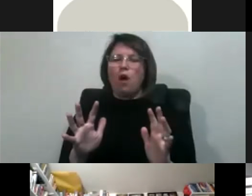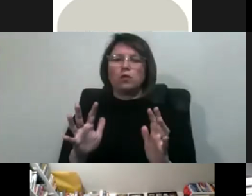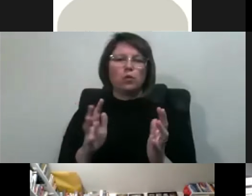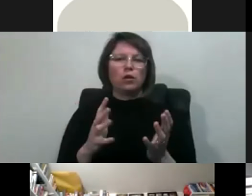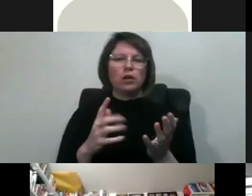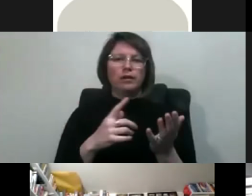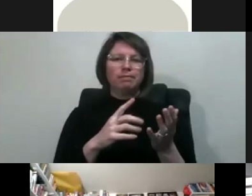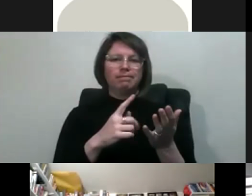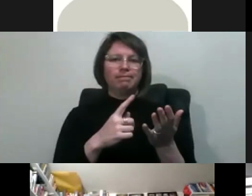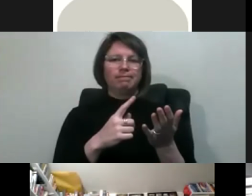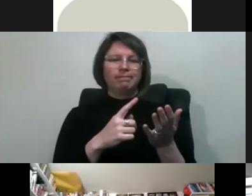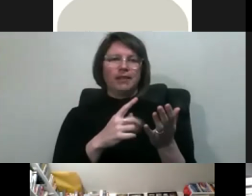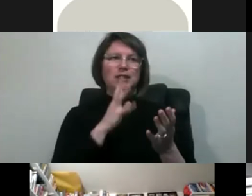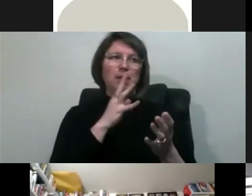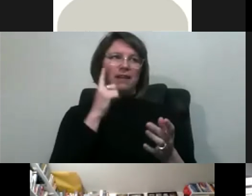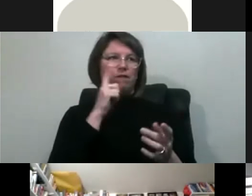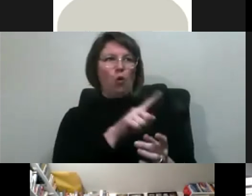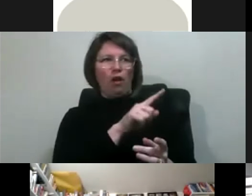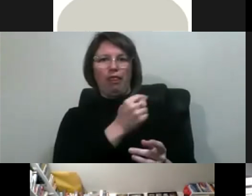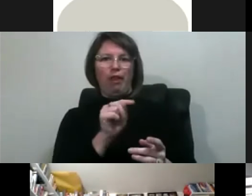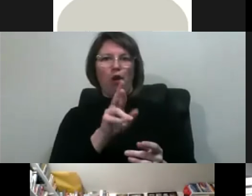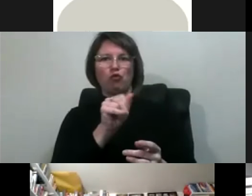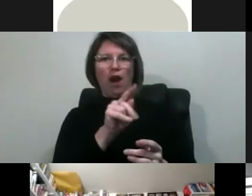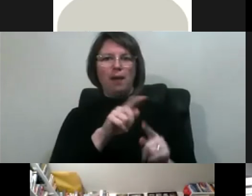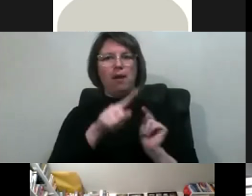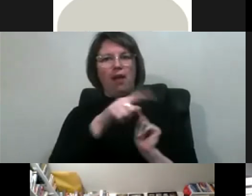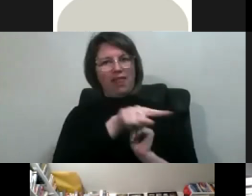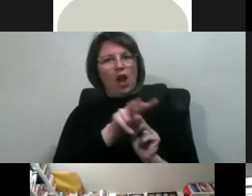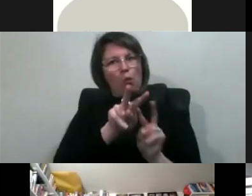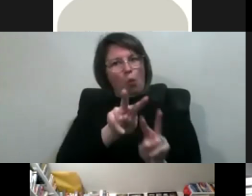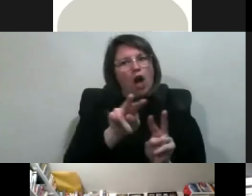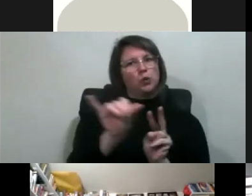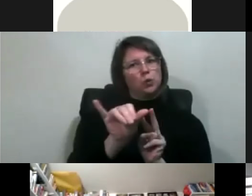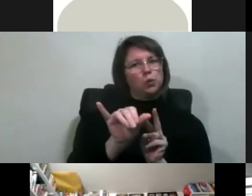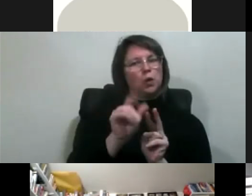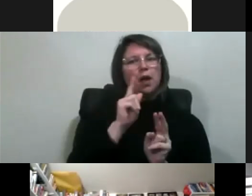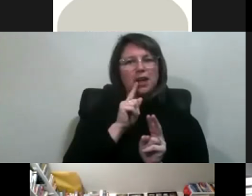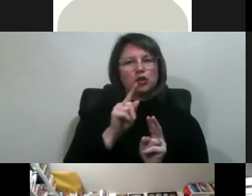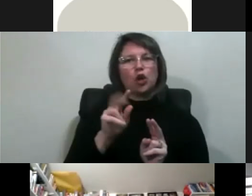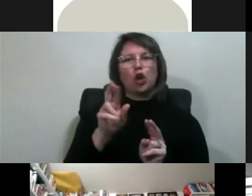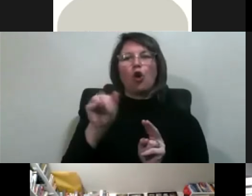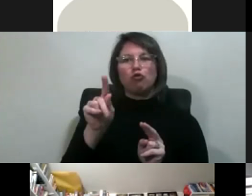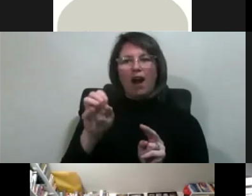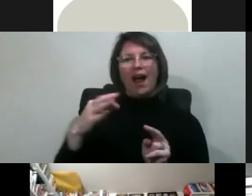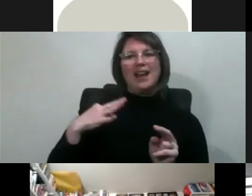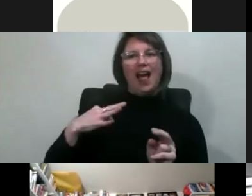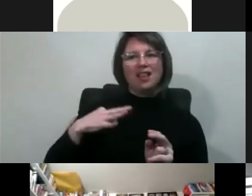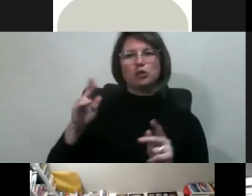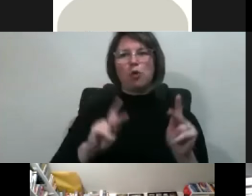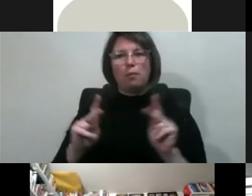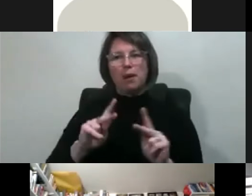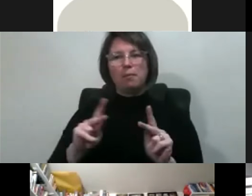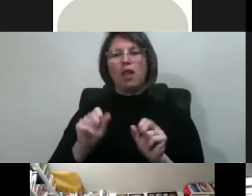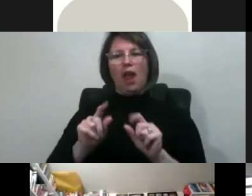ride, but I know they've also been trying to keep an eye on making sure that ride eligible passengers as well are able to